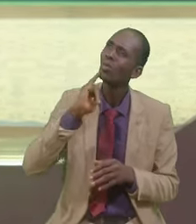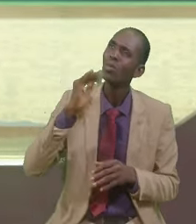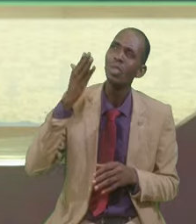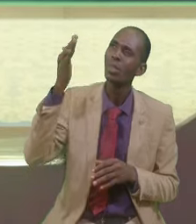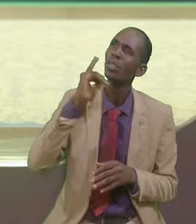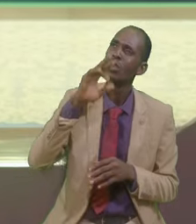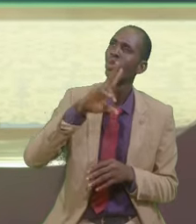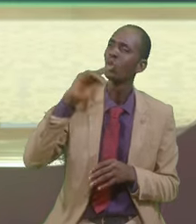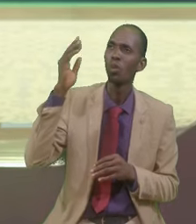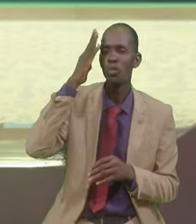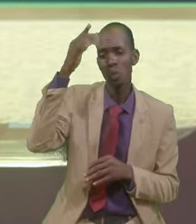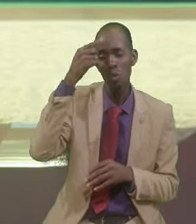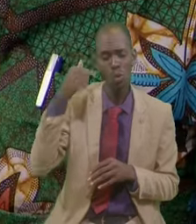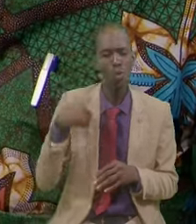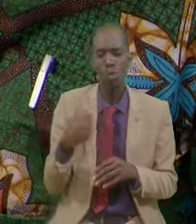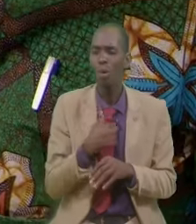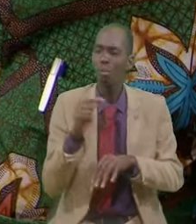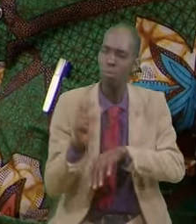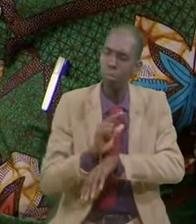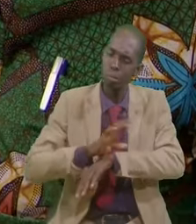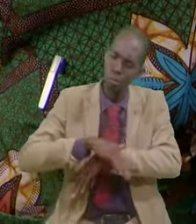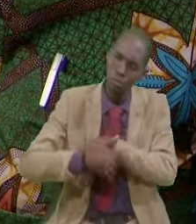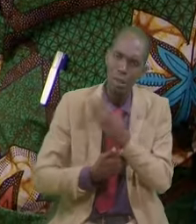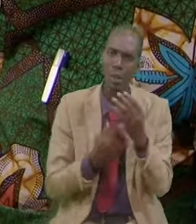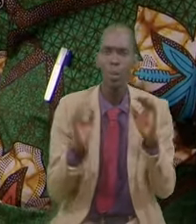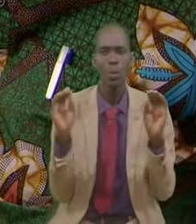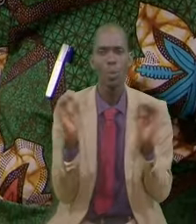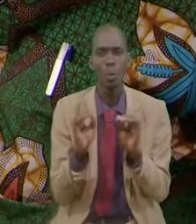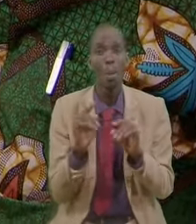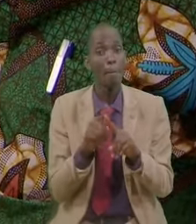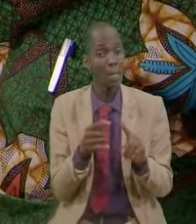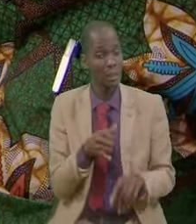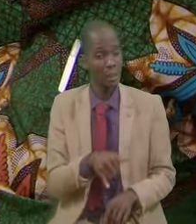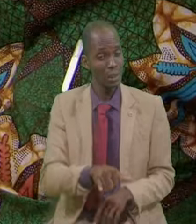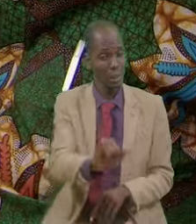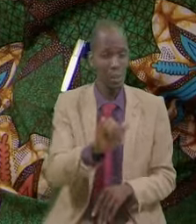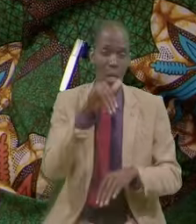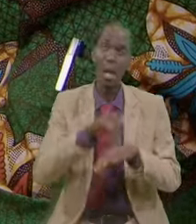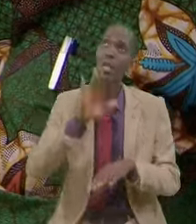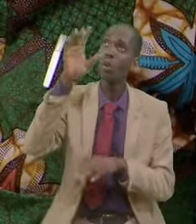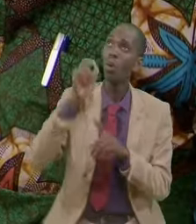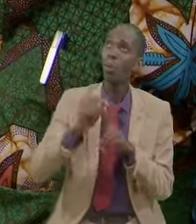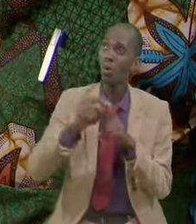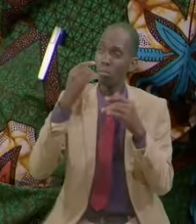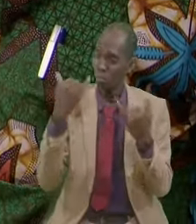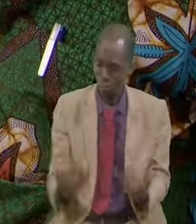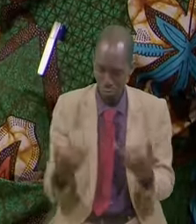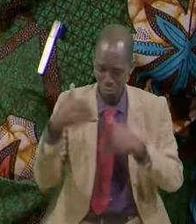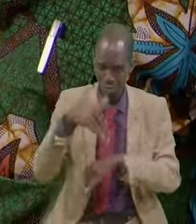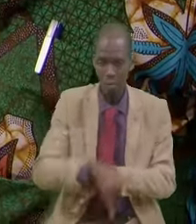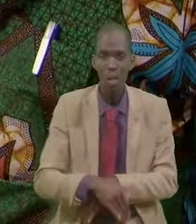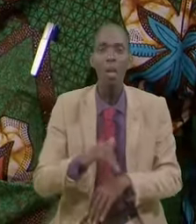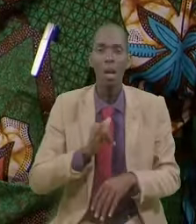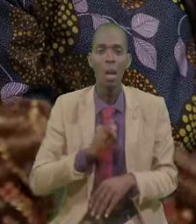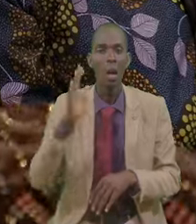have nothing. We have taken nothing. Nevertheless, at thy word tonight, this moment of might, I will let